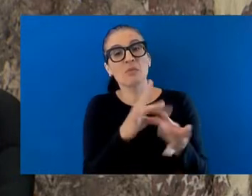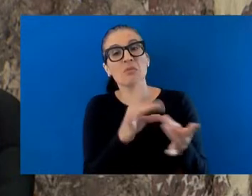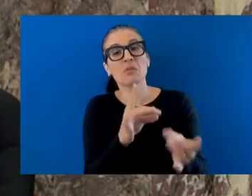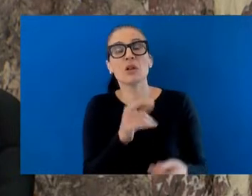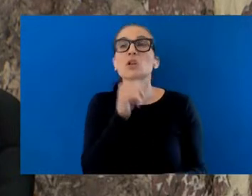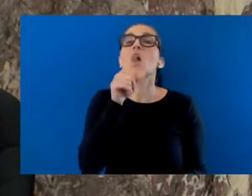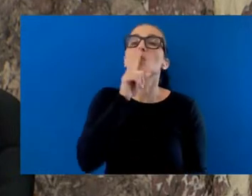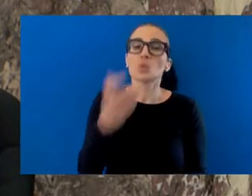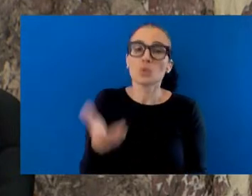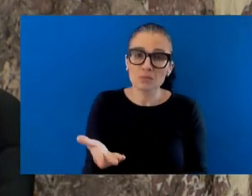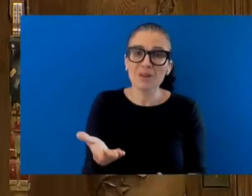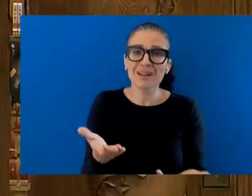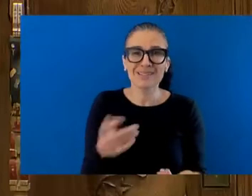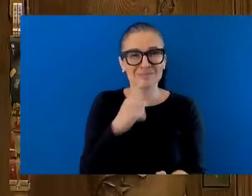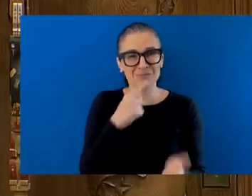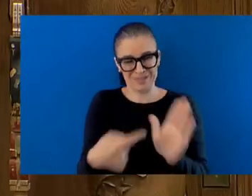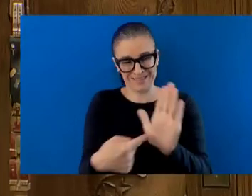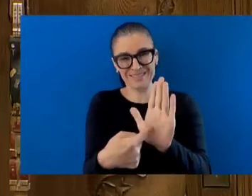read them.